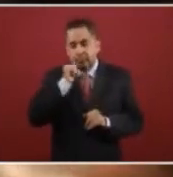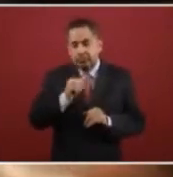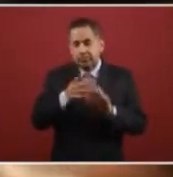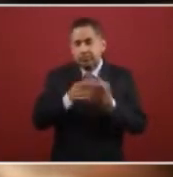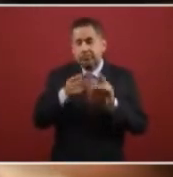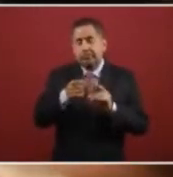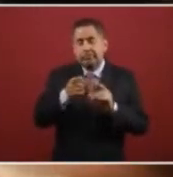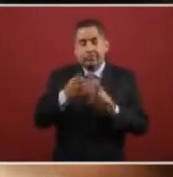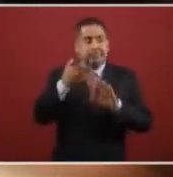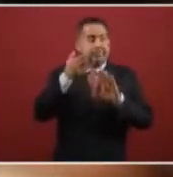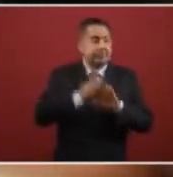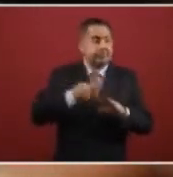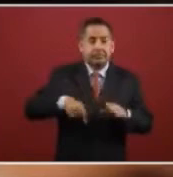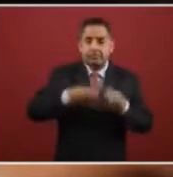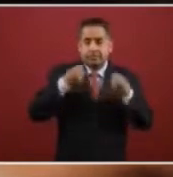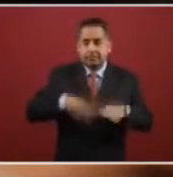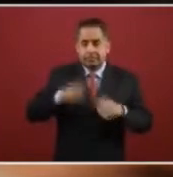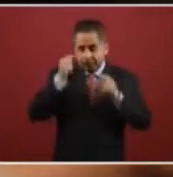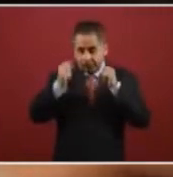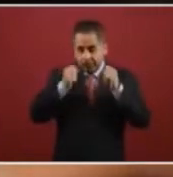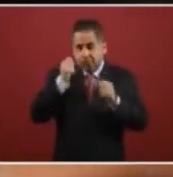What can you comment regarding that?